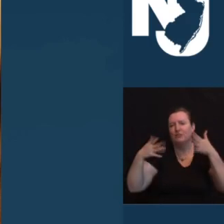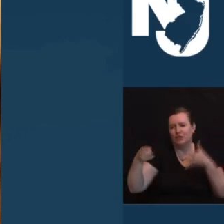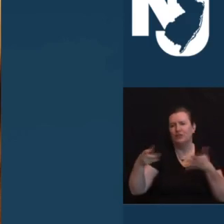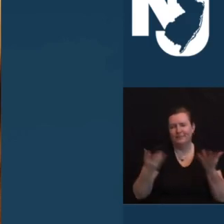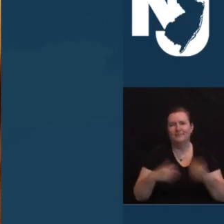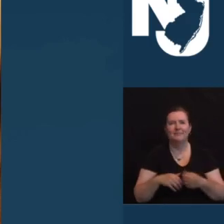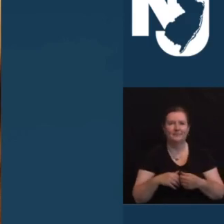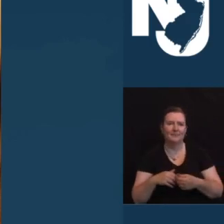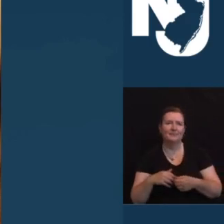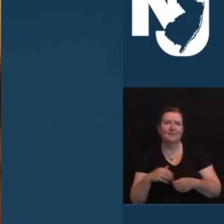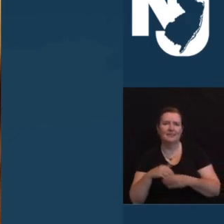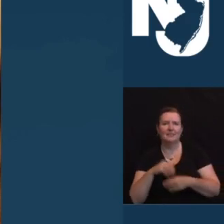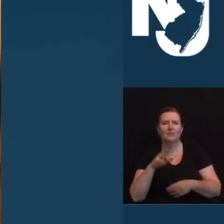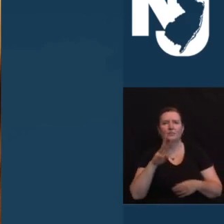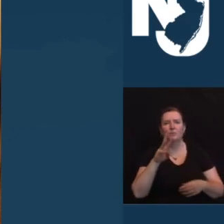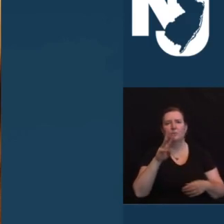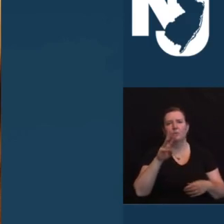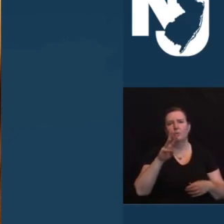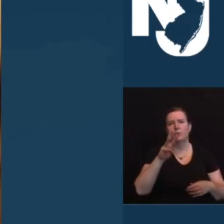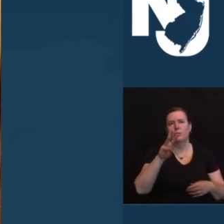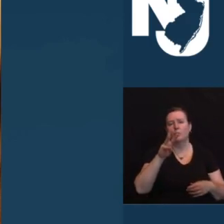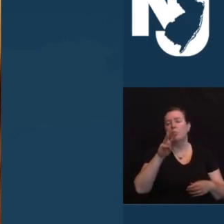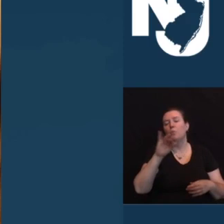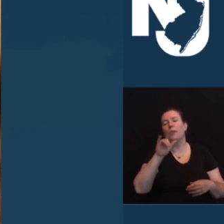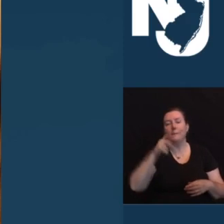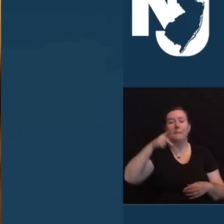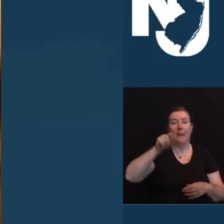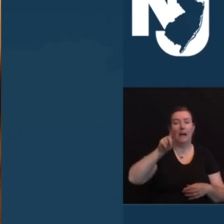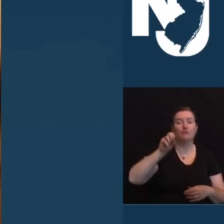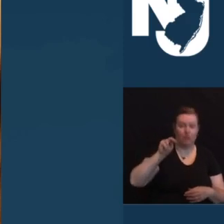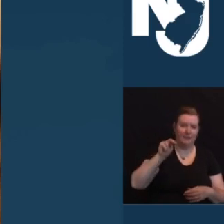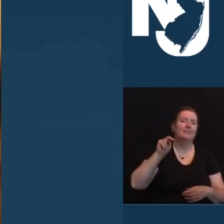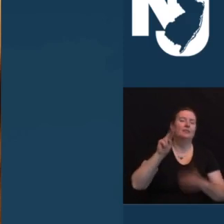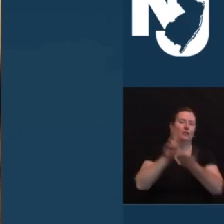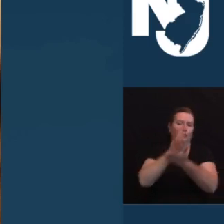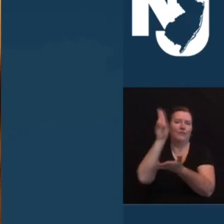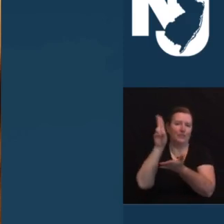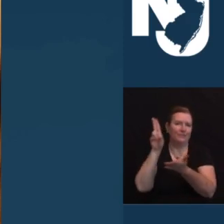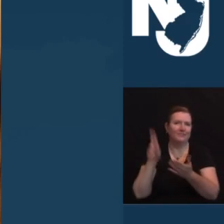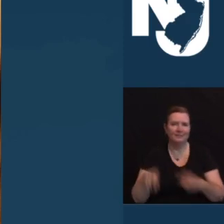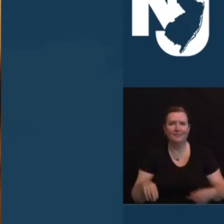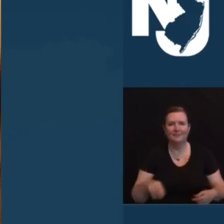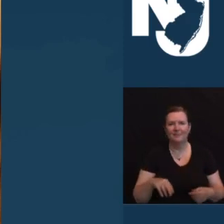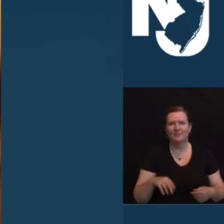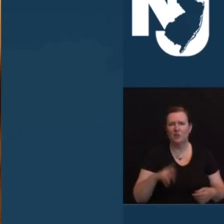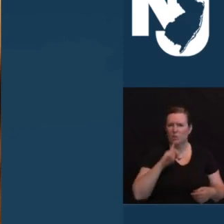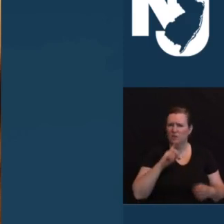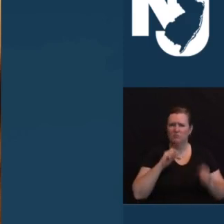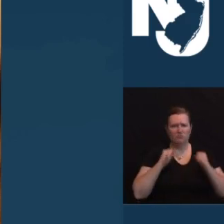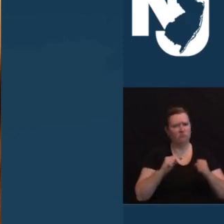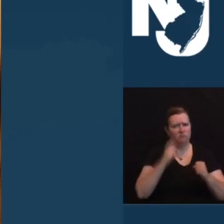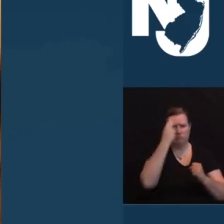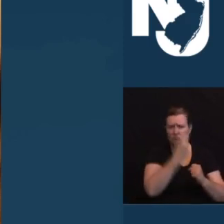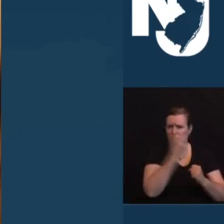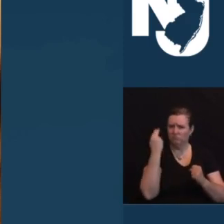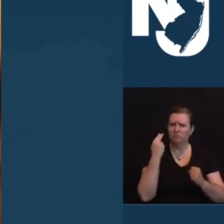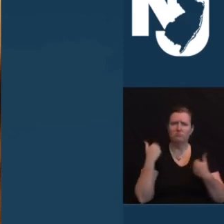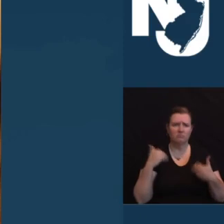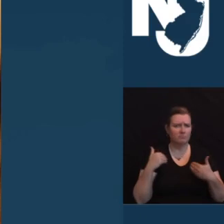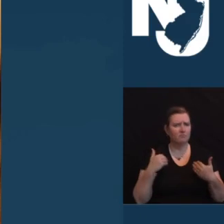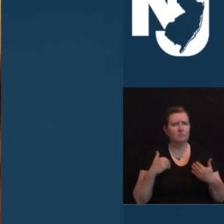University. He was a proud and devout Catholic and a longtime parishioner at Annunciation Roman Catholic Church in